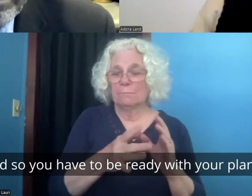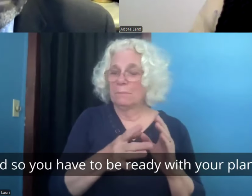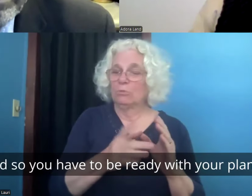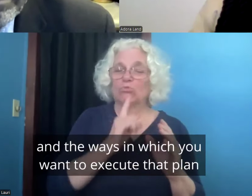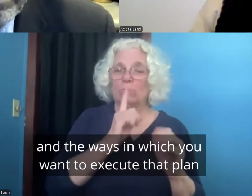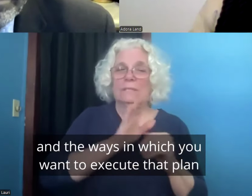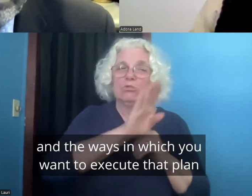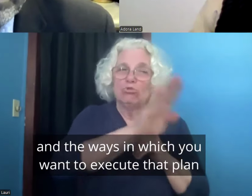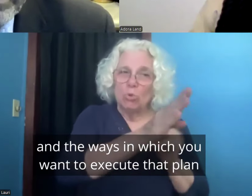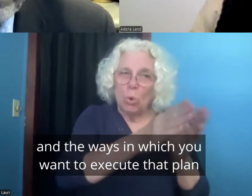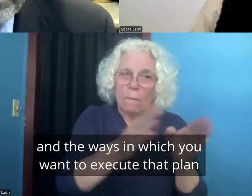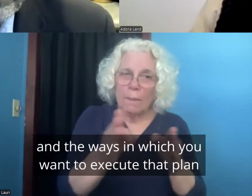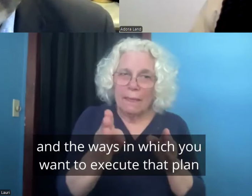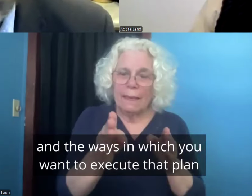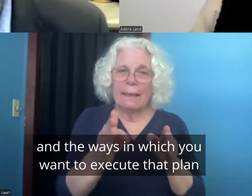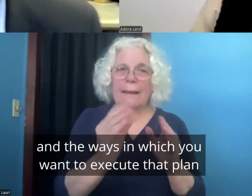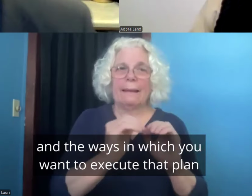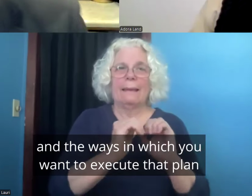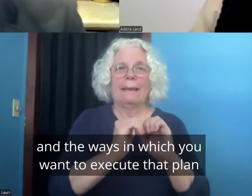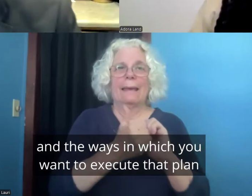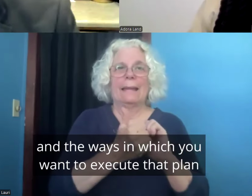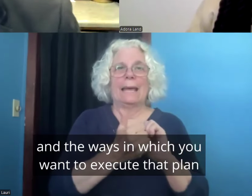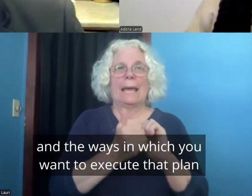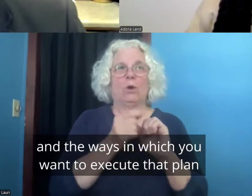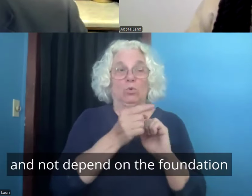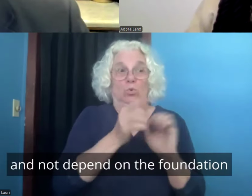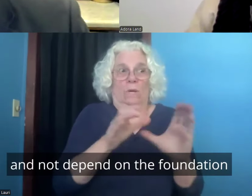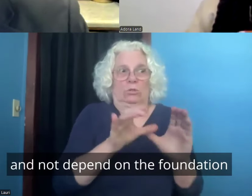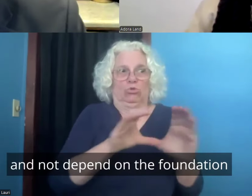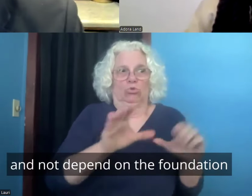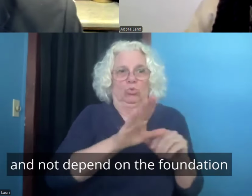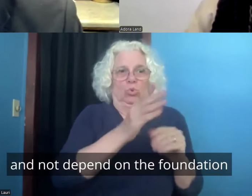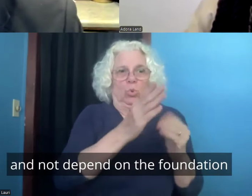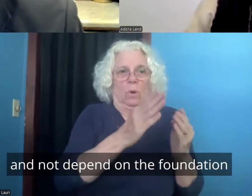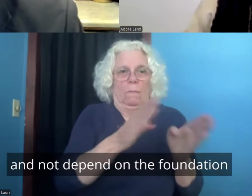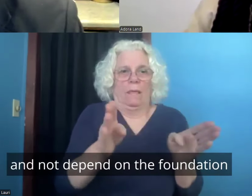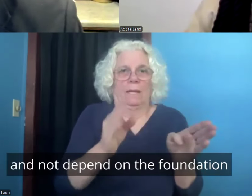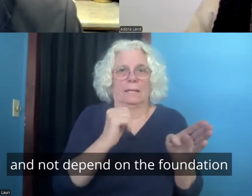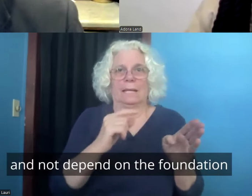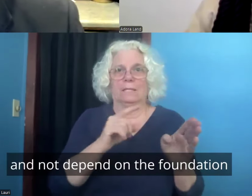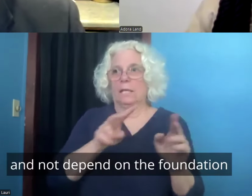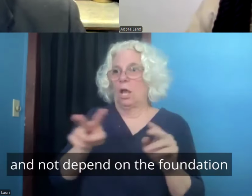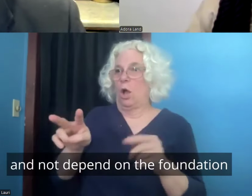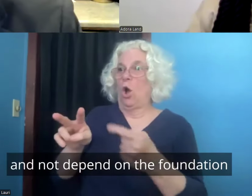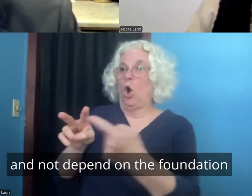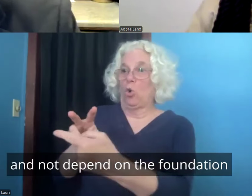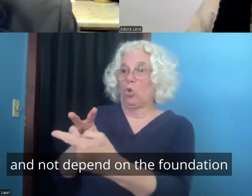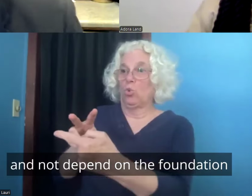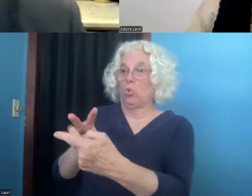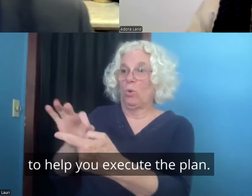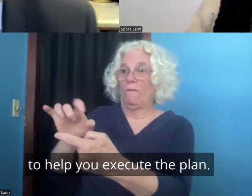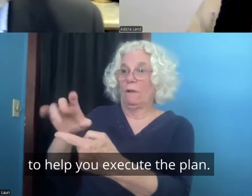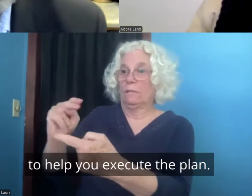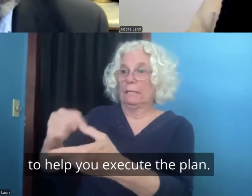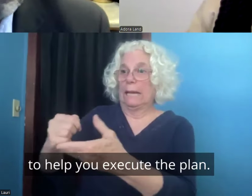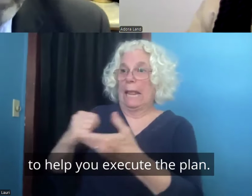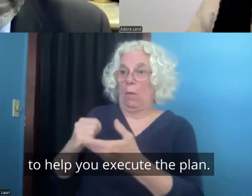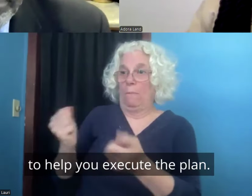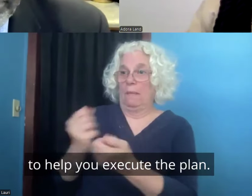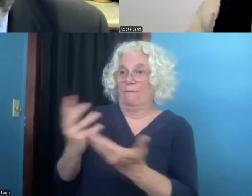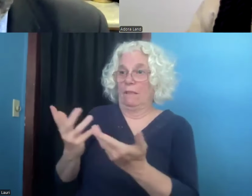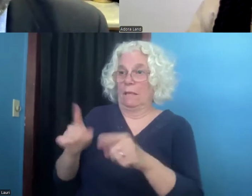your plan and the ways in which you want to execute that plan, and not depend on the foundation to help you